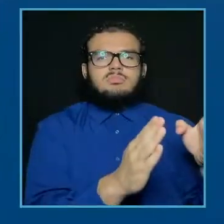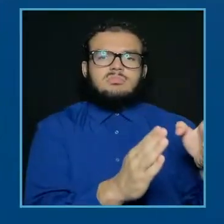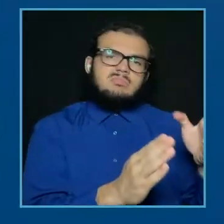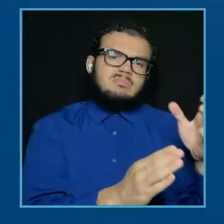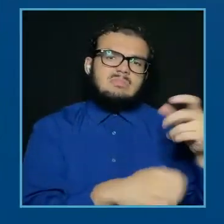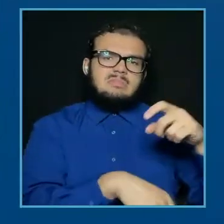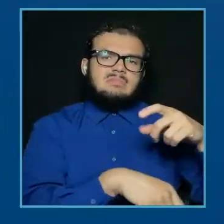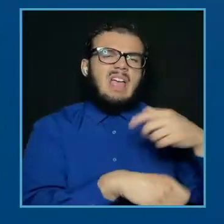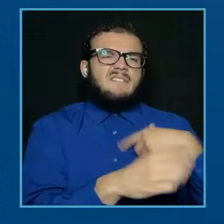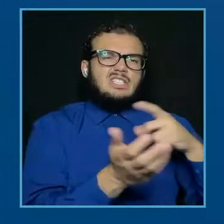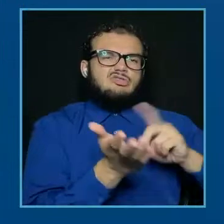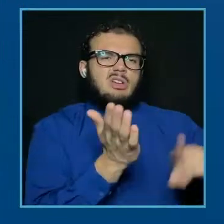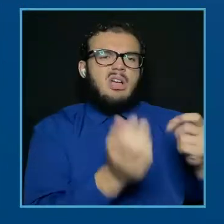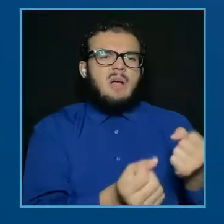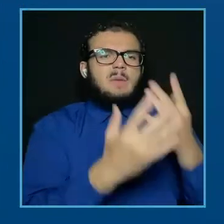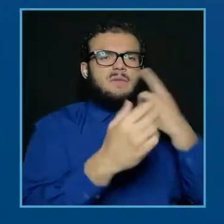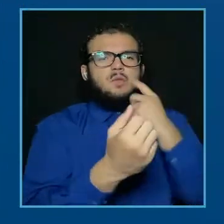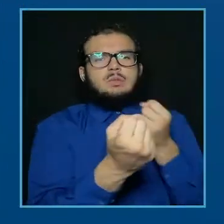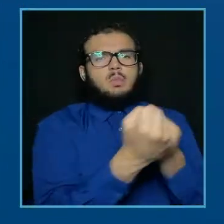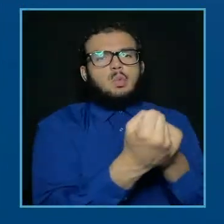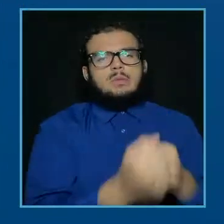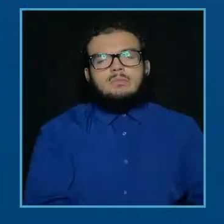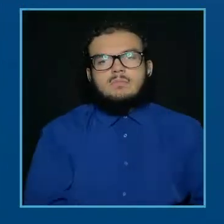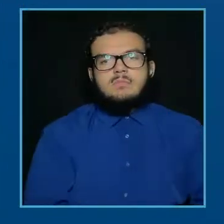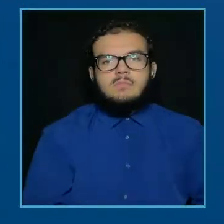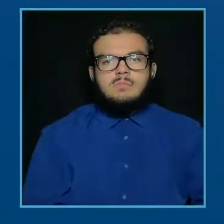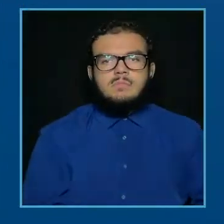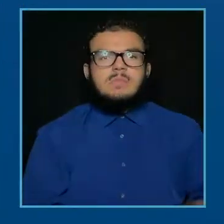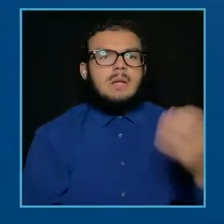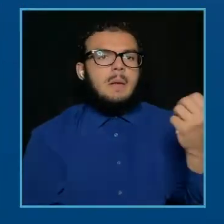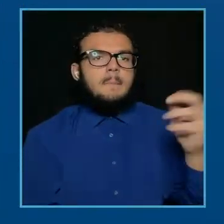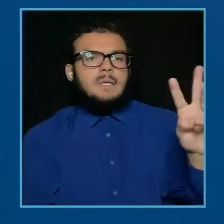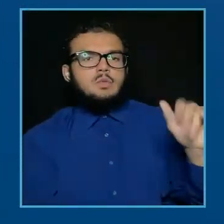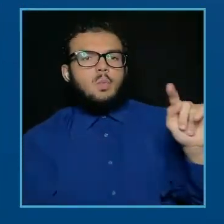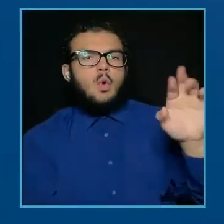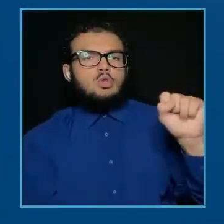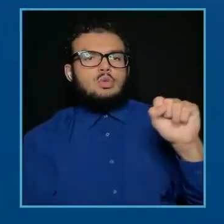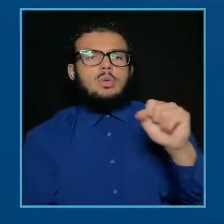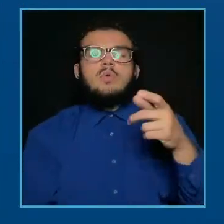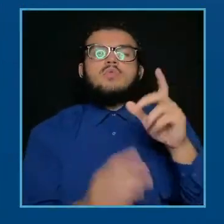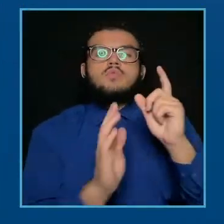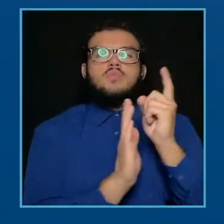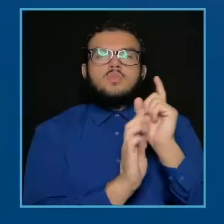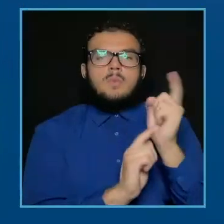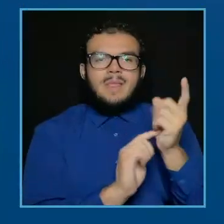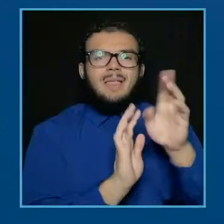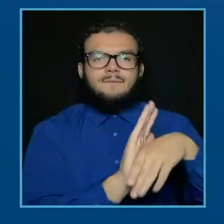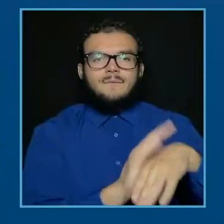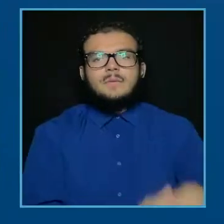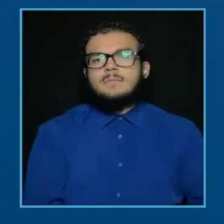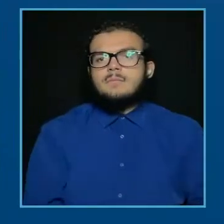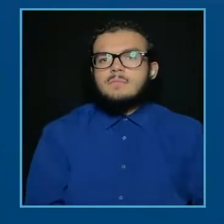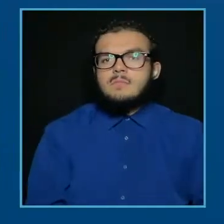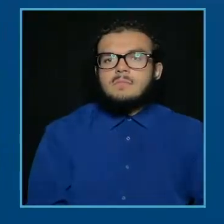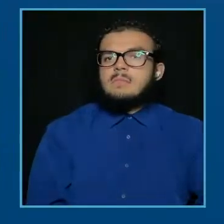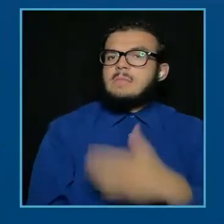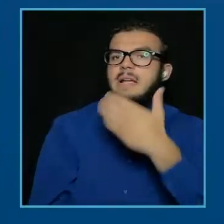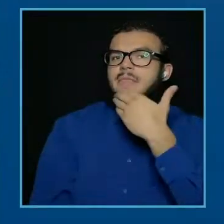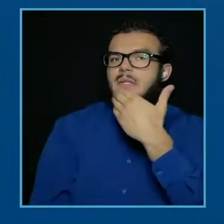to check on the support side. Mr. Walters, you have 1:30. Thank you very much, Mr. Chairman.